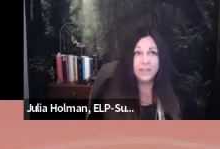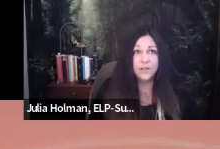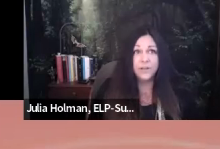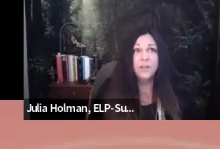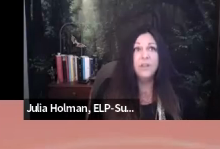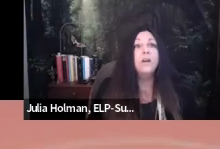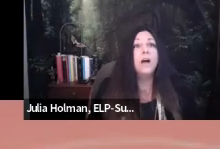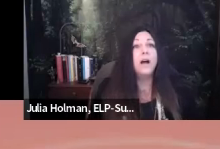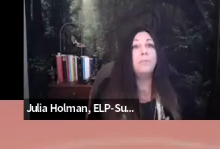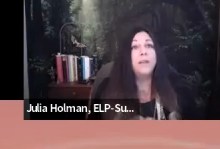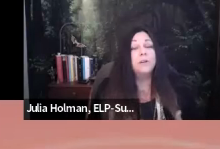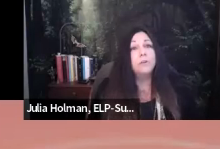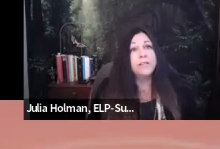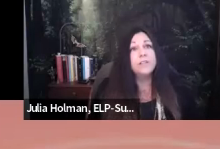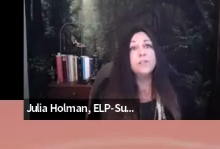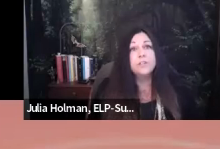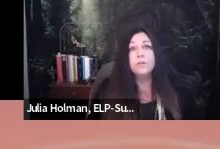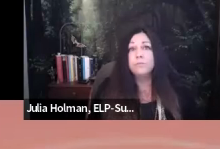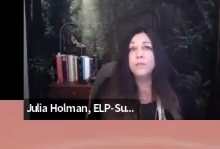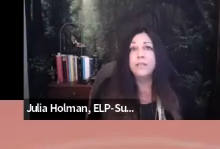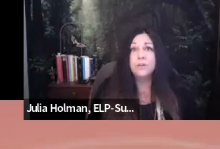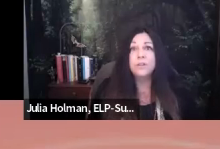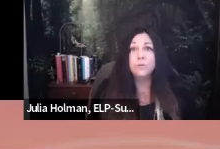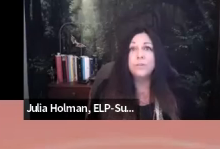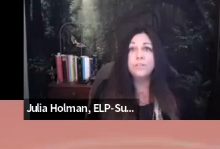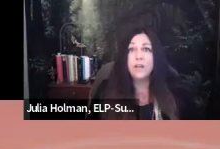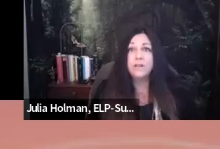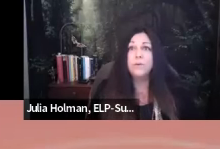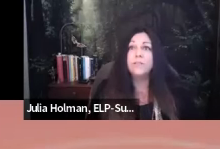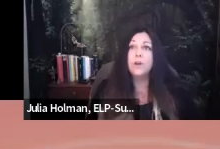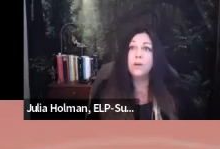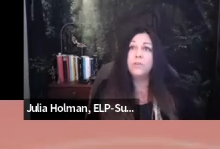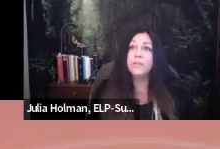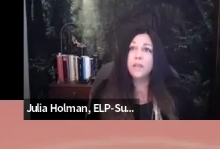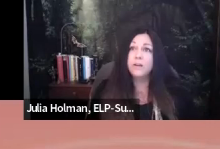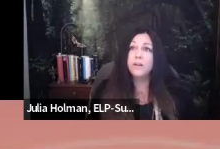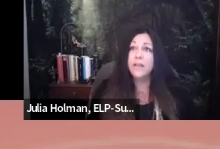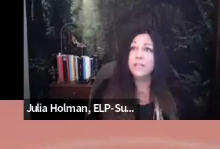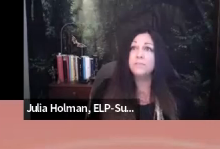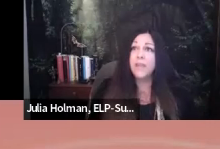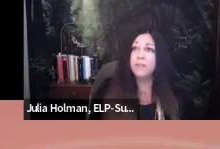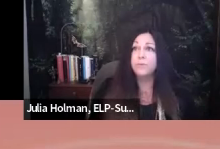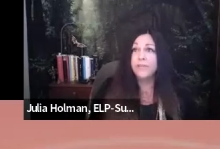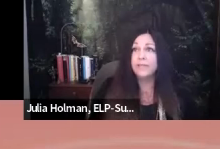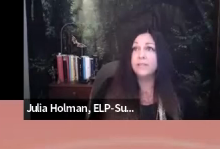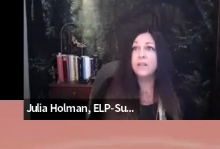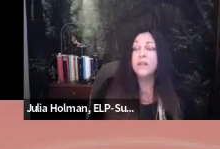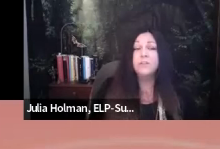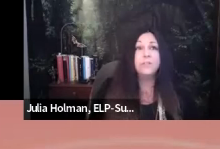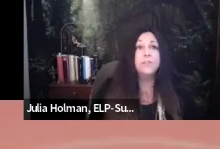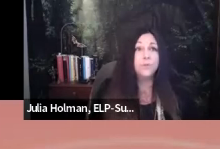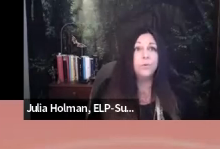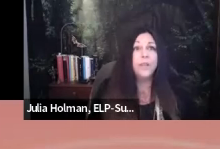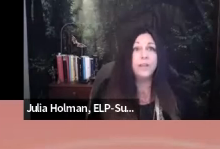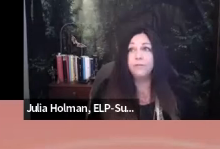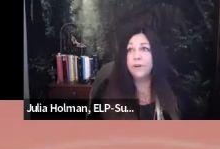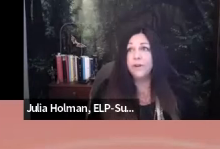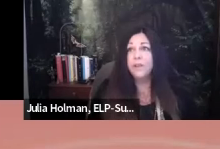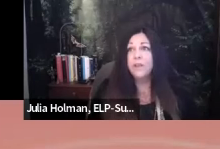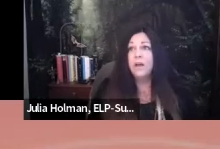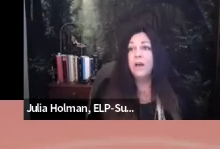end-stage cancer. And her greatest concern really is her adult son who has complex care and enhanced behavioral needs. She's the